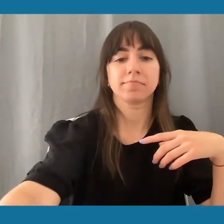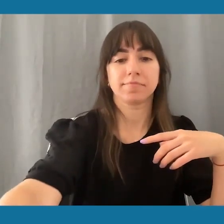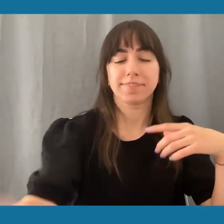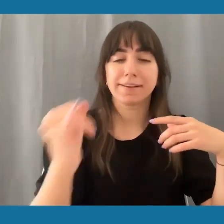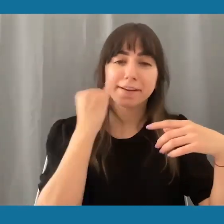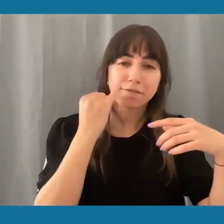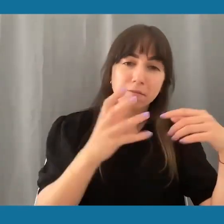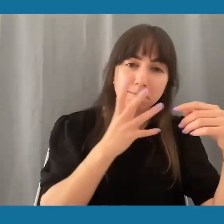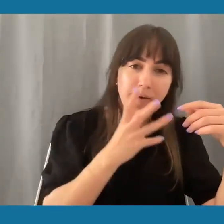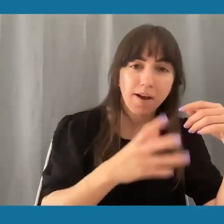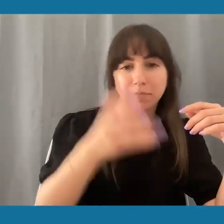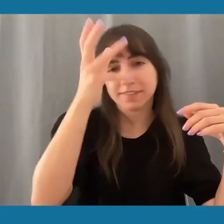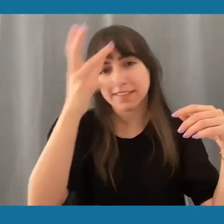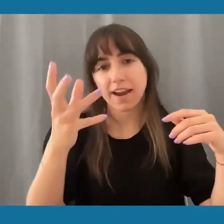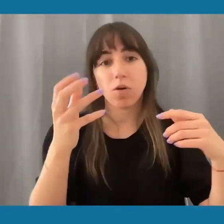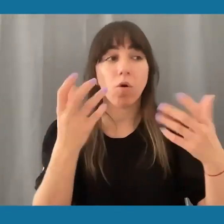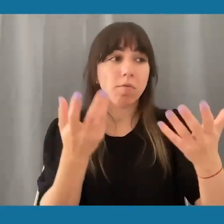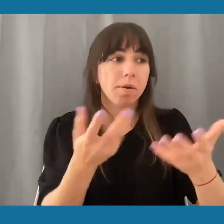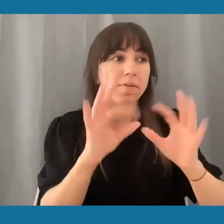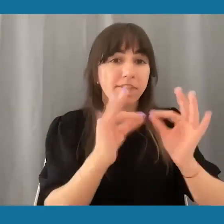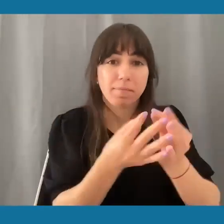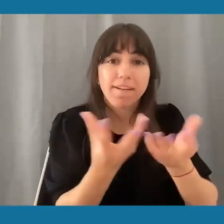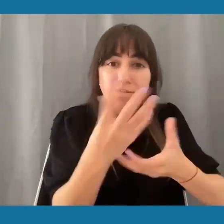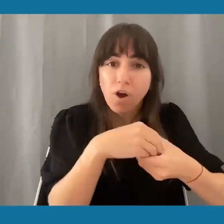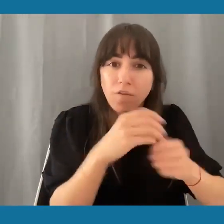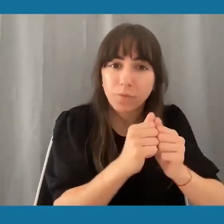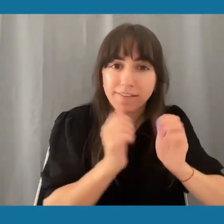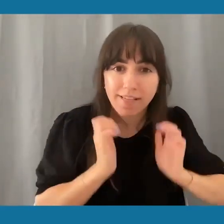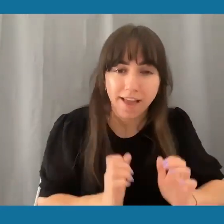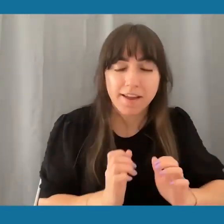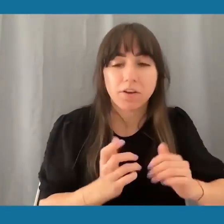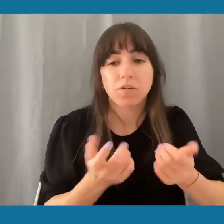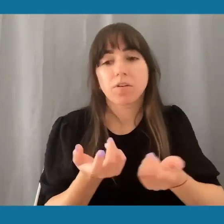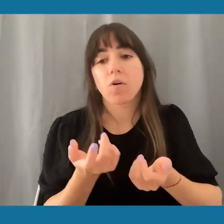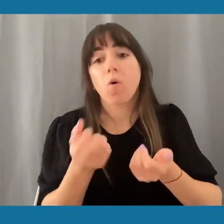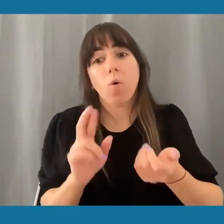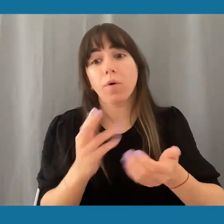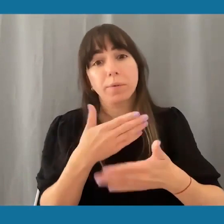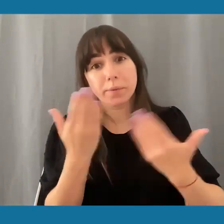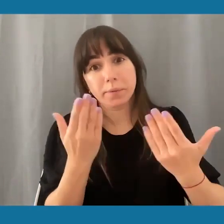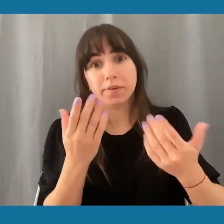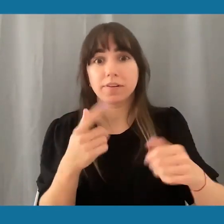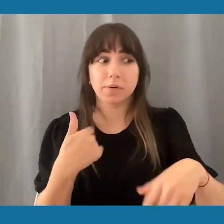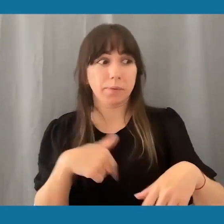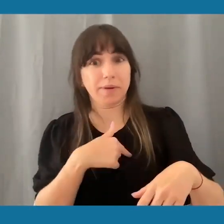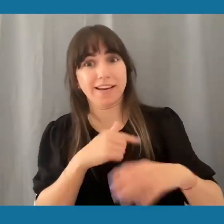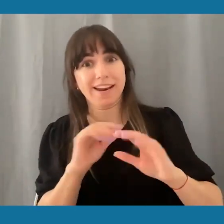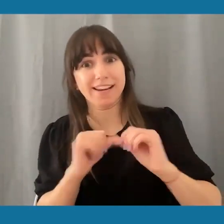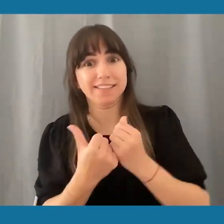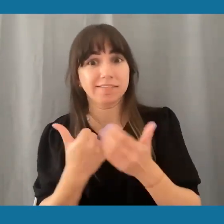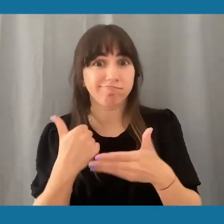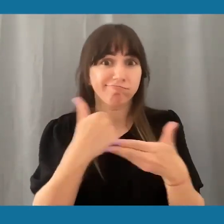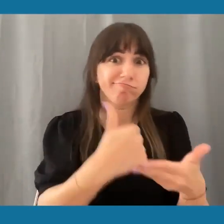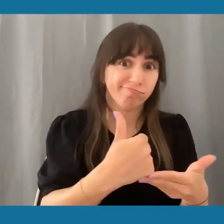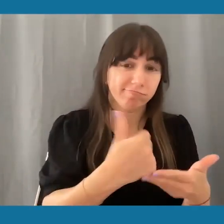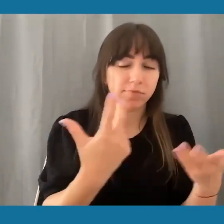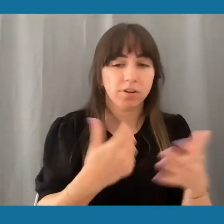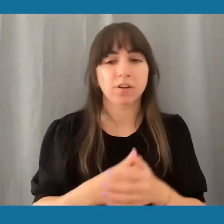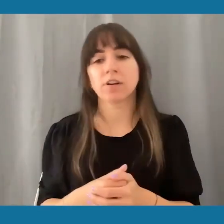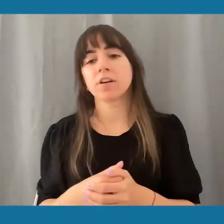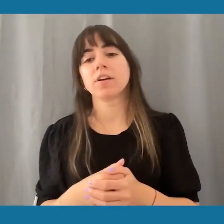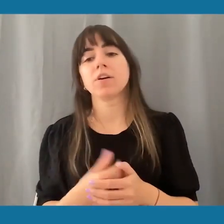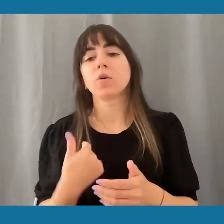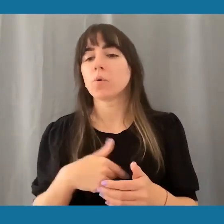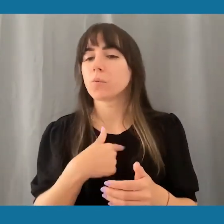clients' lives, or because there was no family and we, the agency, just kind of dropped the ball a little bit, we didn't plan properly for